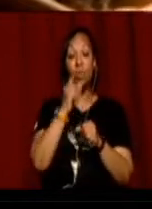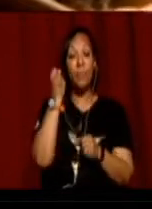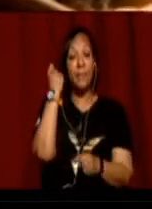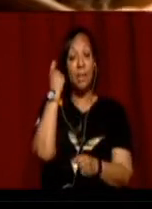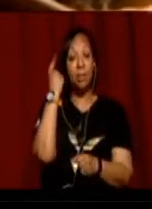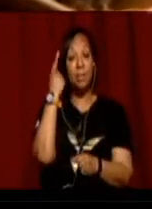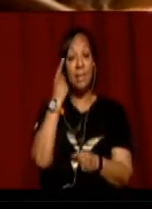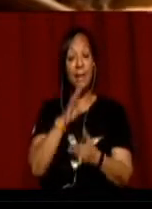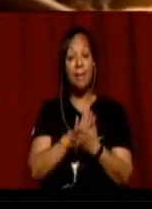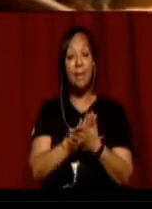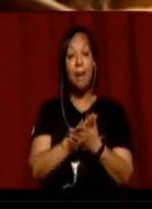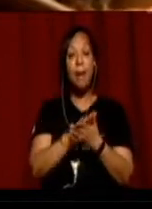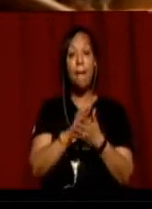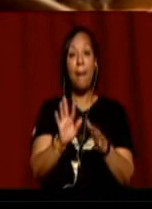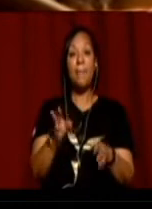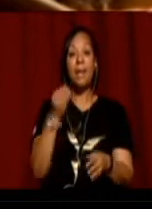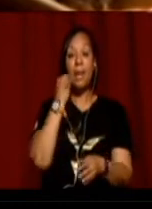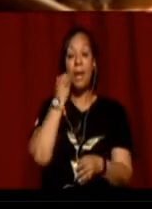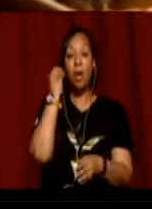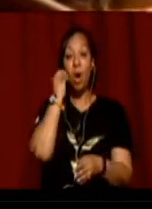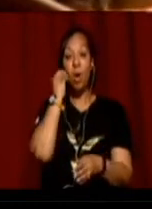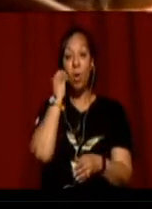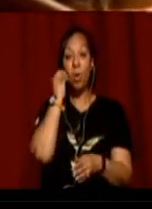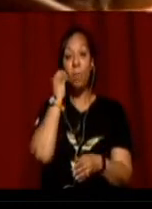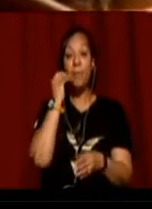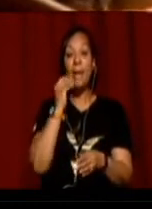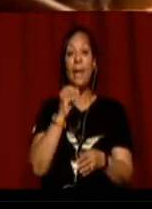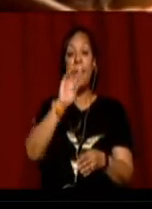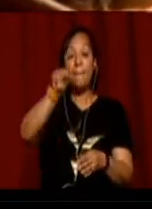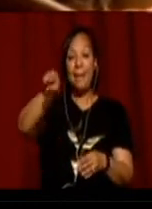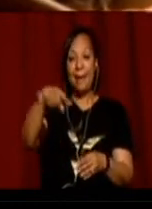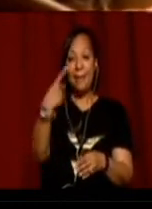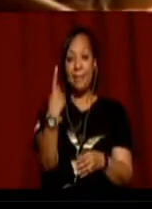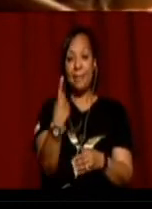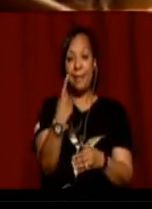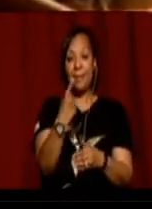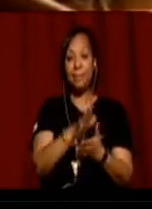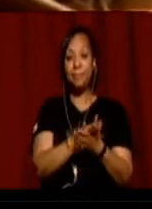understand about being in quarantine while the case remains in isolation